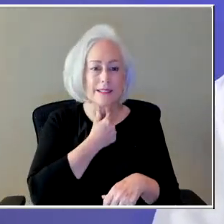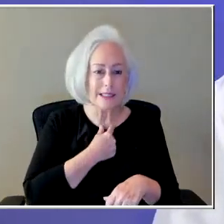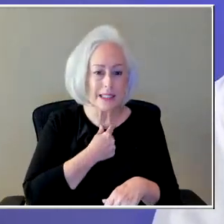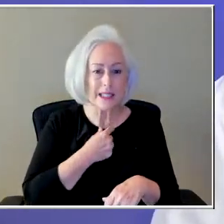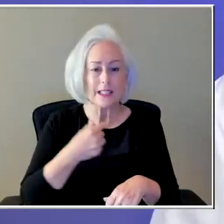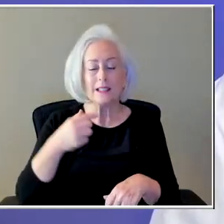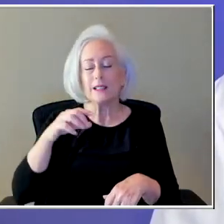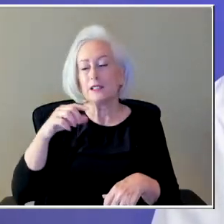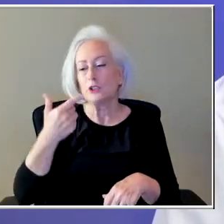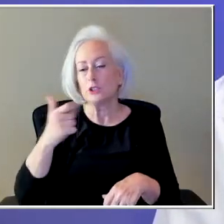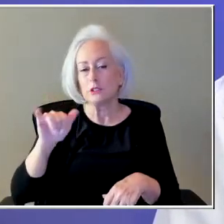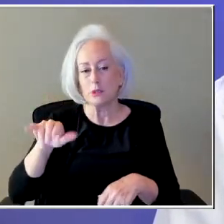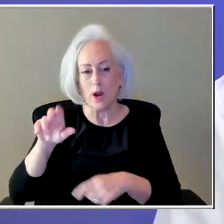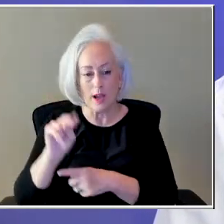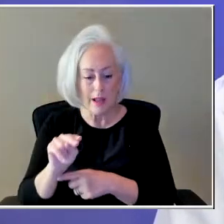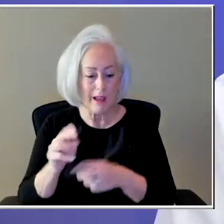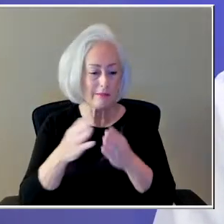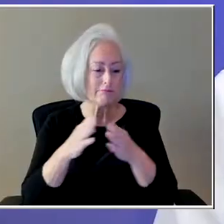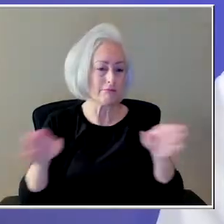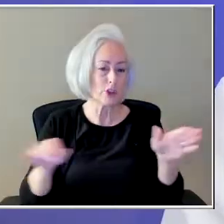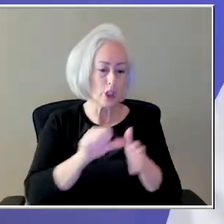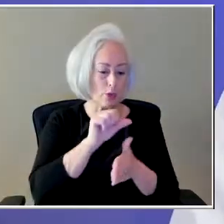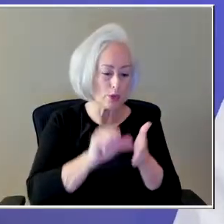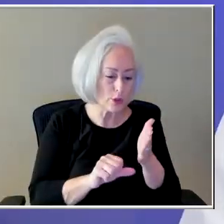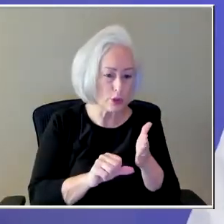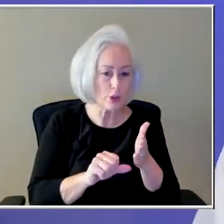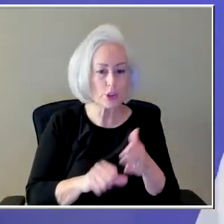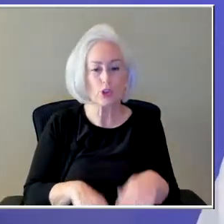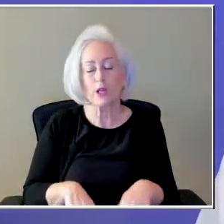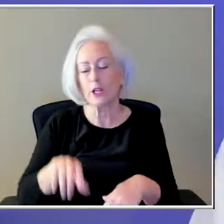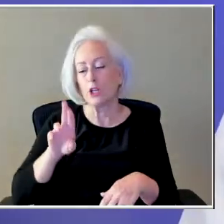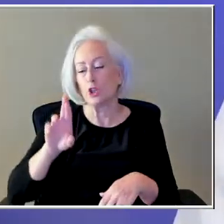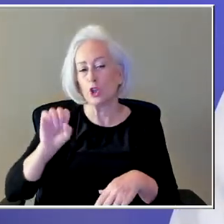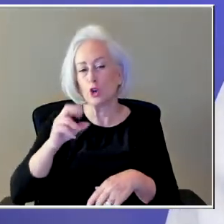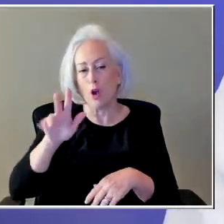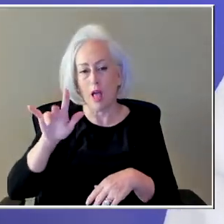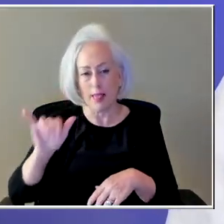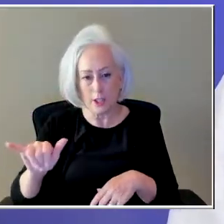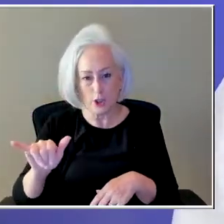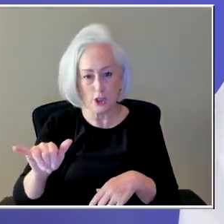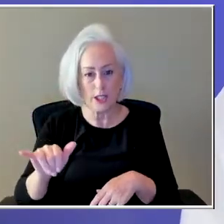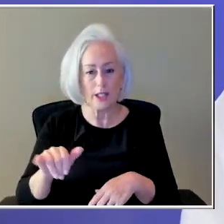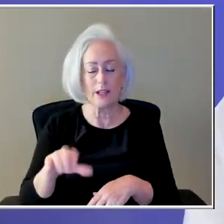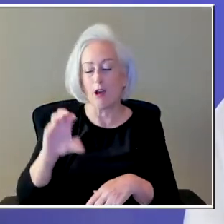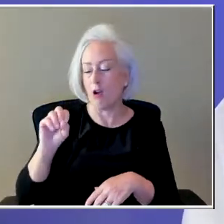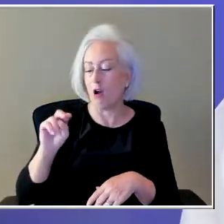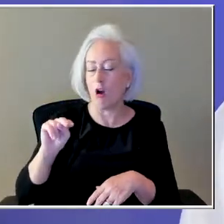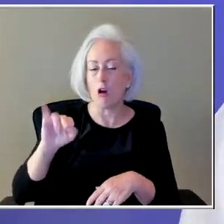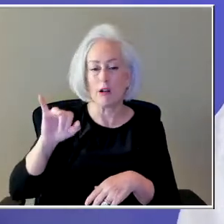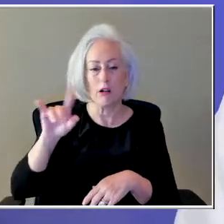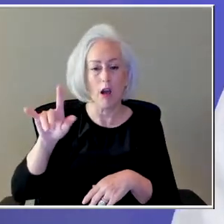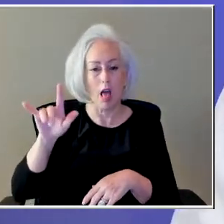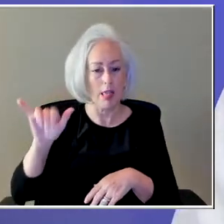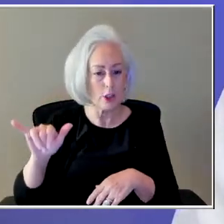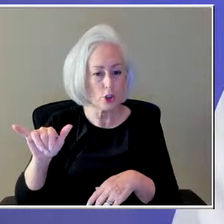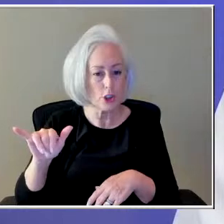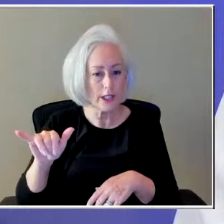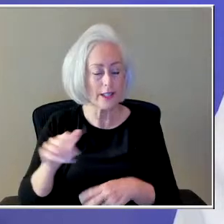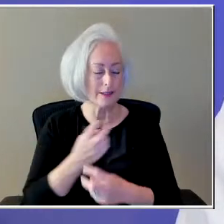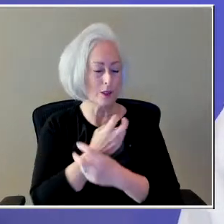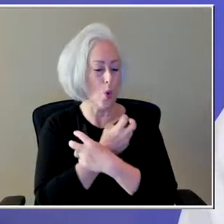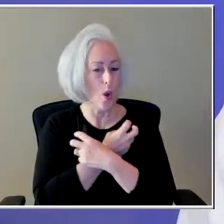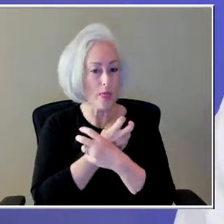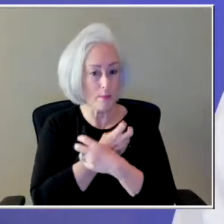gyn-onc, general surgery, urology, surgical oncology. And then we've added orthopedics into this,